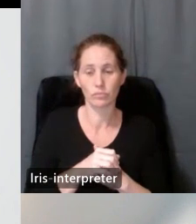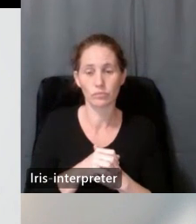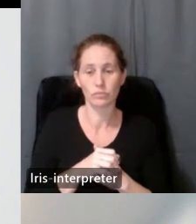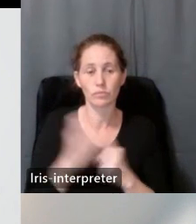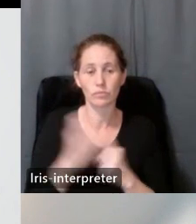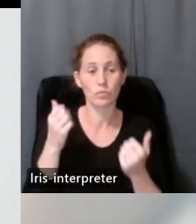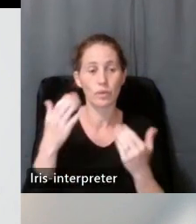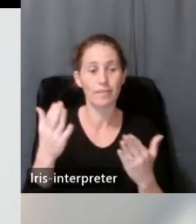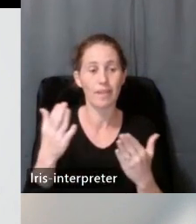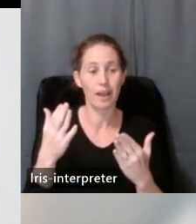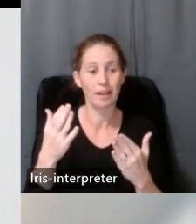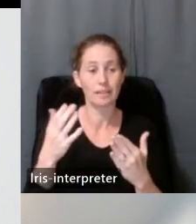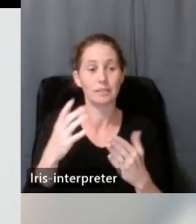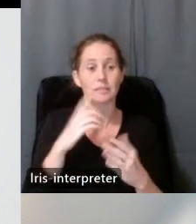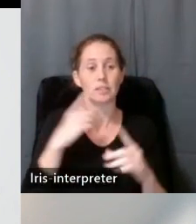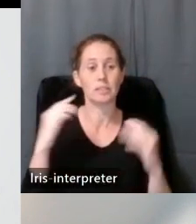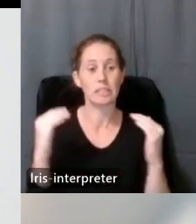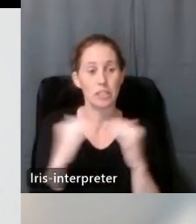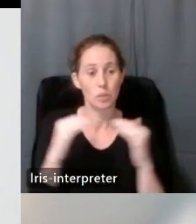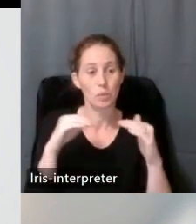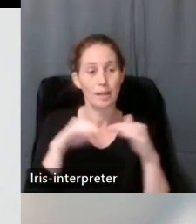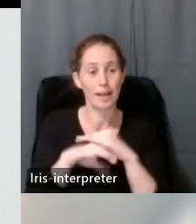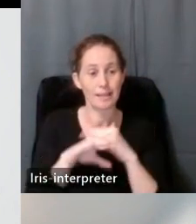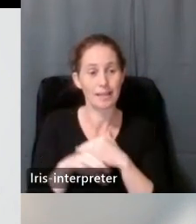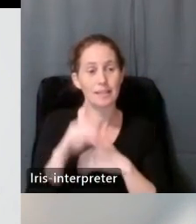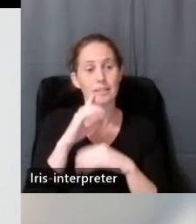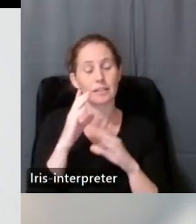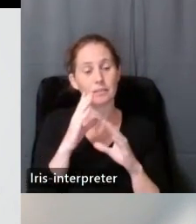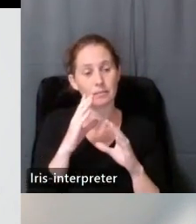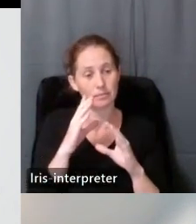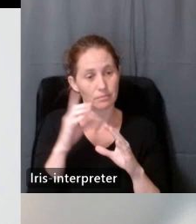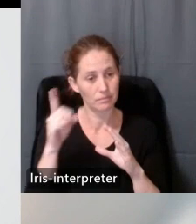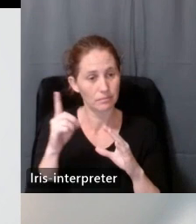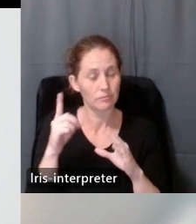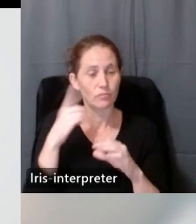providing meaningful access to emergency preparedness